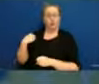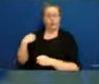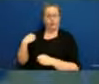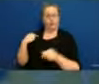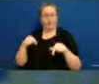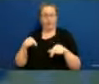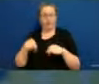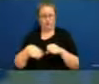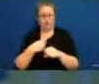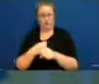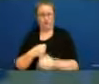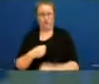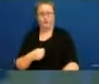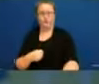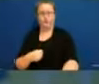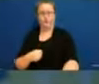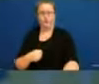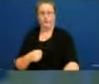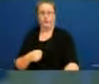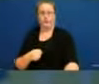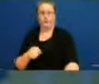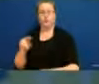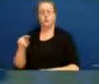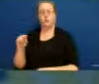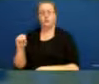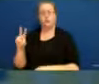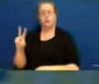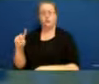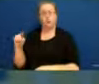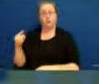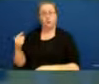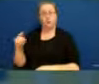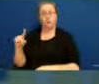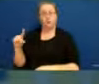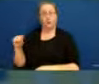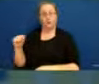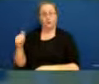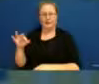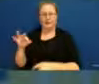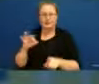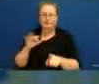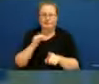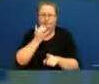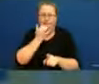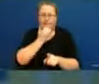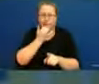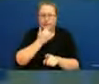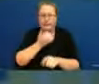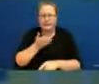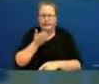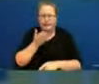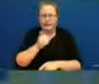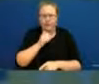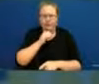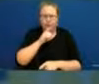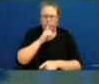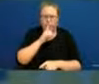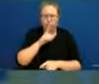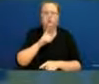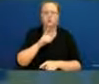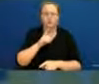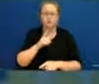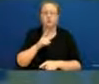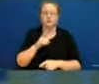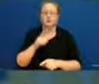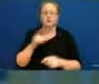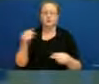last year. So total doses last year as of November 1st, 2019. There's just a small mistake here. I think, I'm not sure if